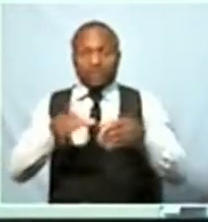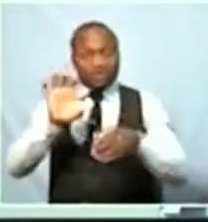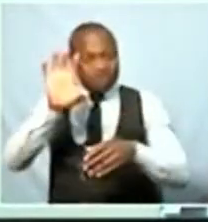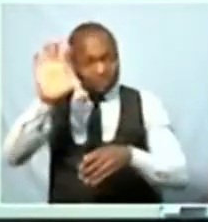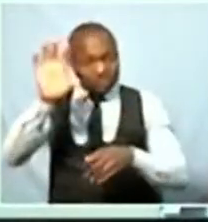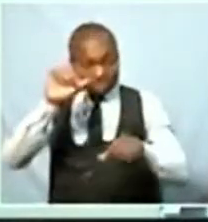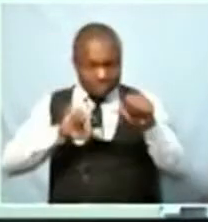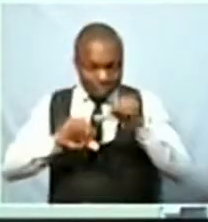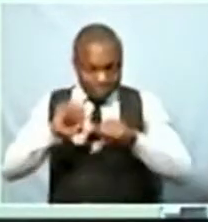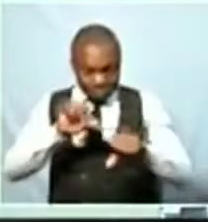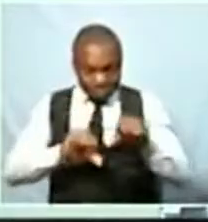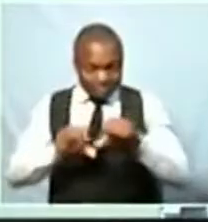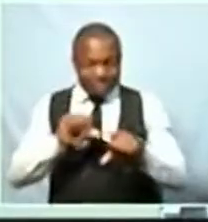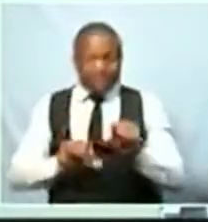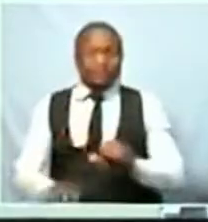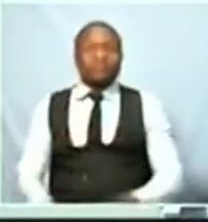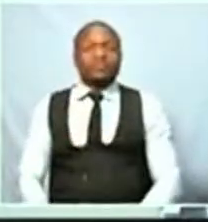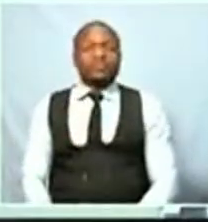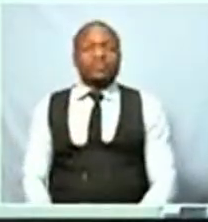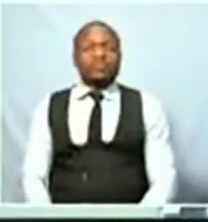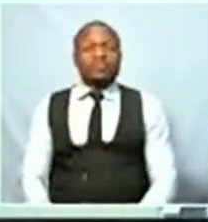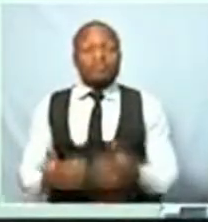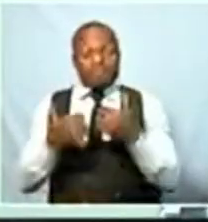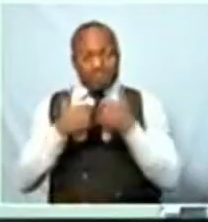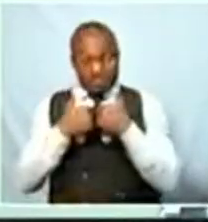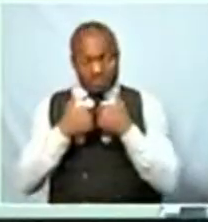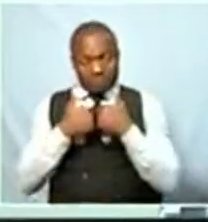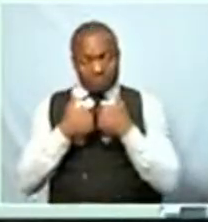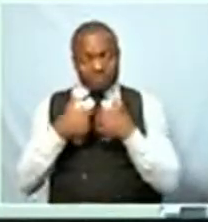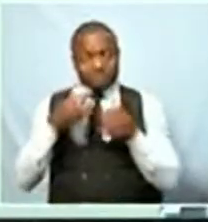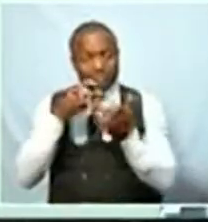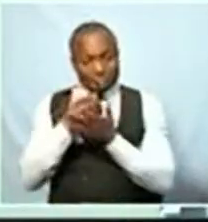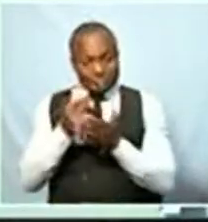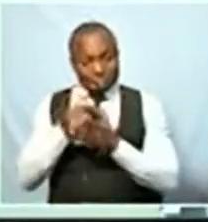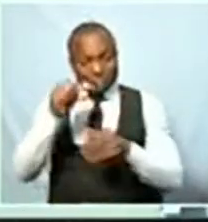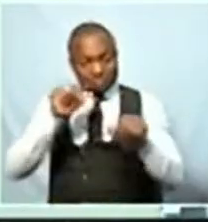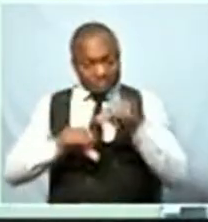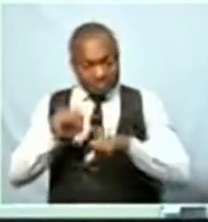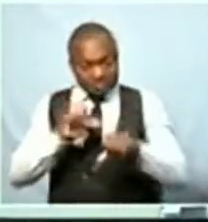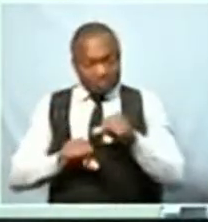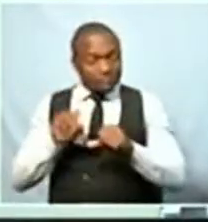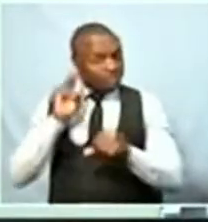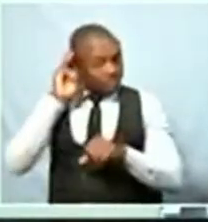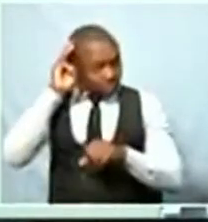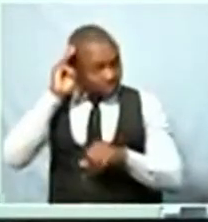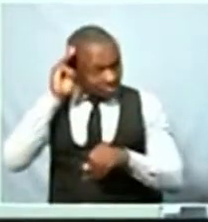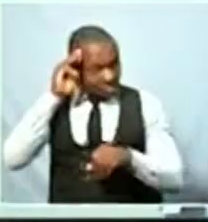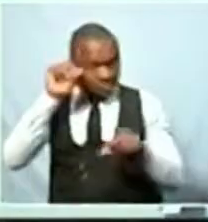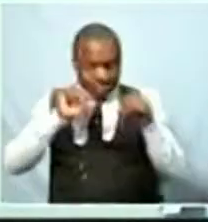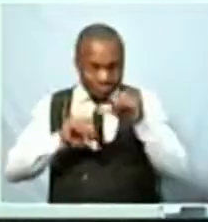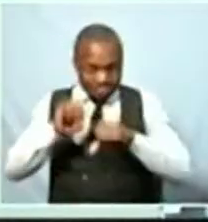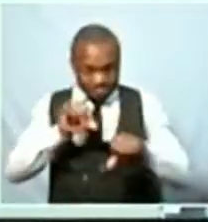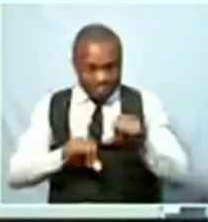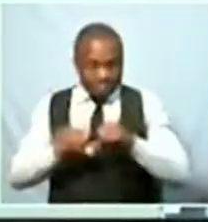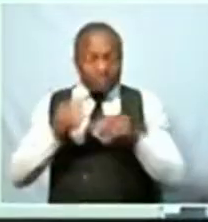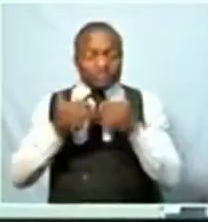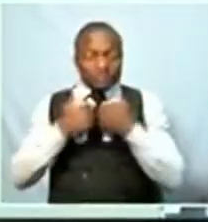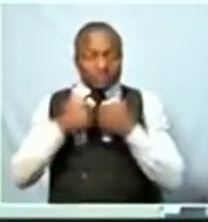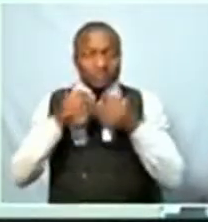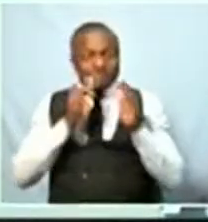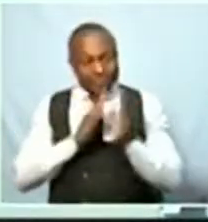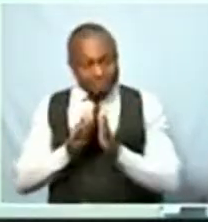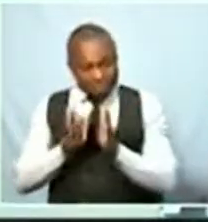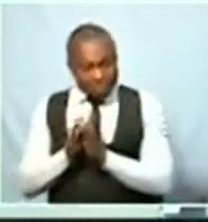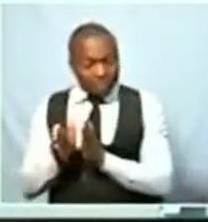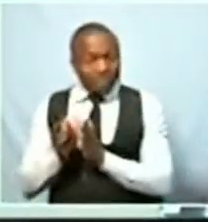audits. We have got revenue audits, we've got ministerial audits, we've got planning